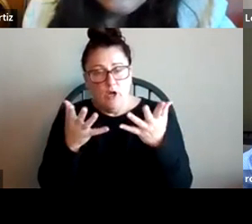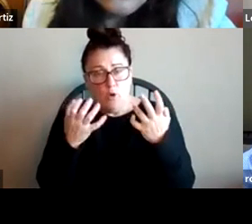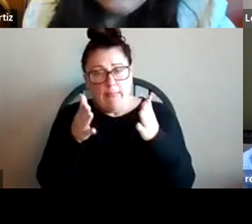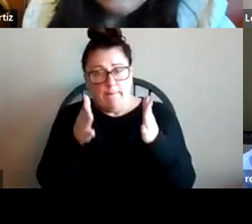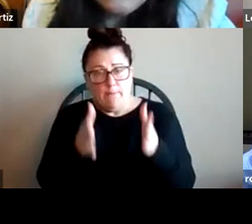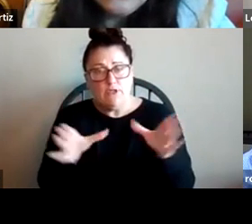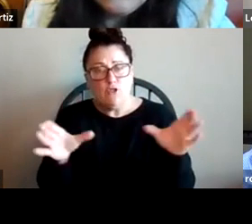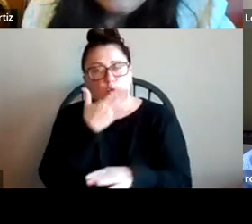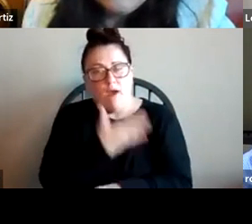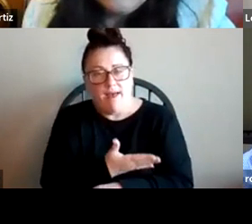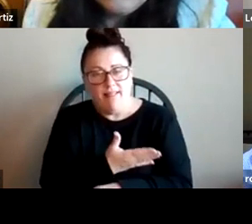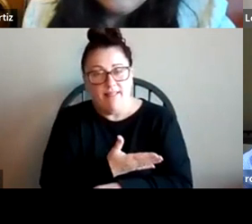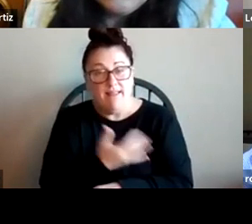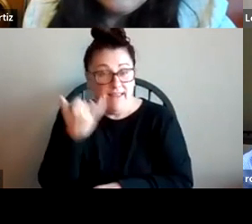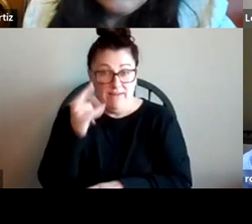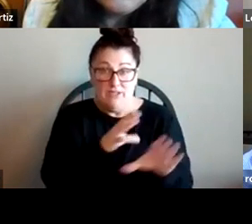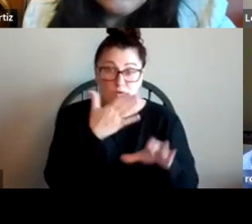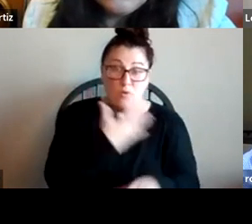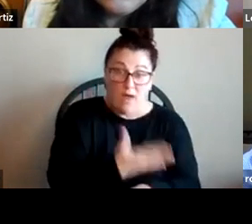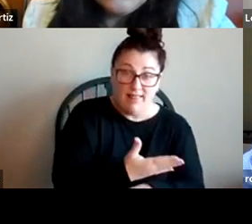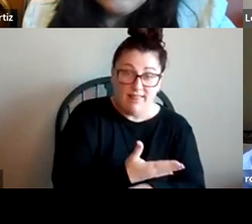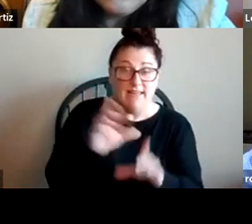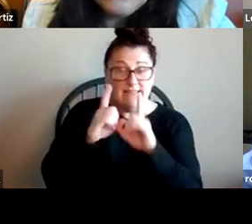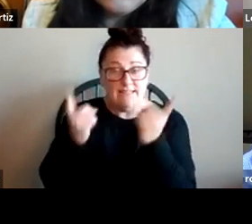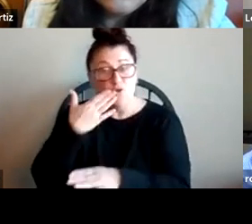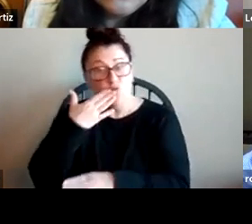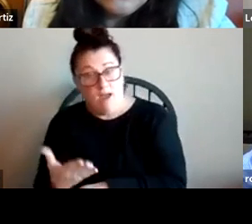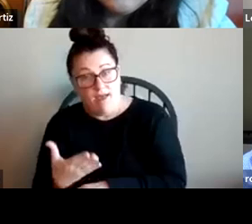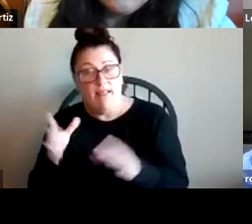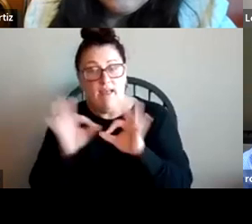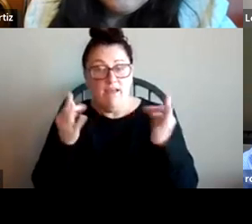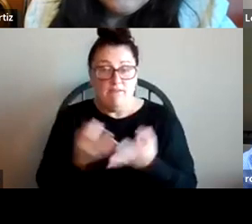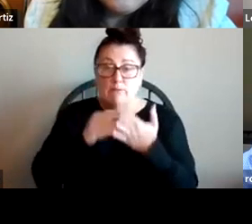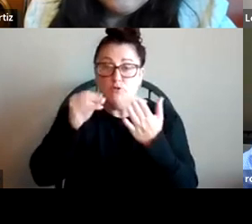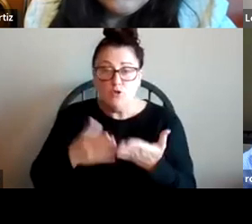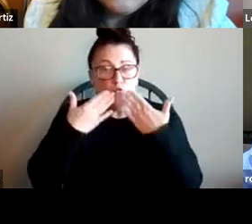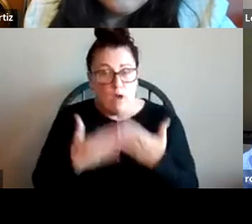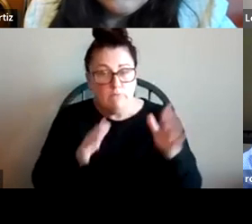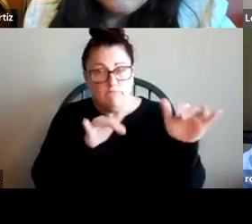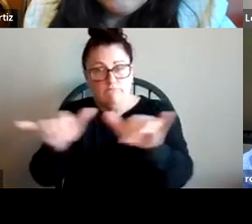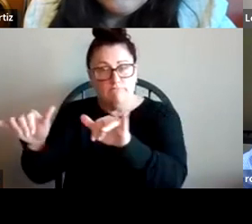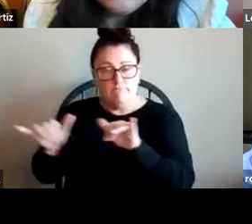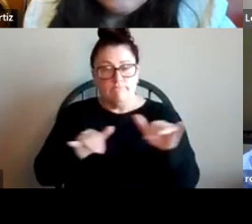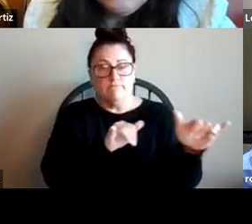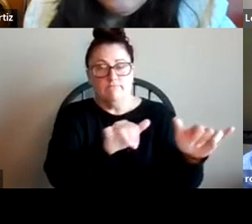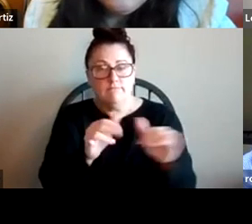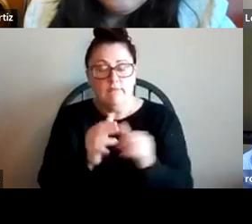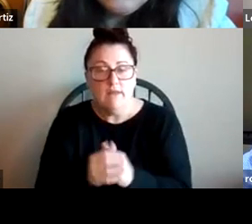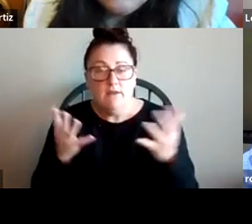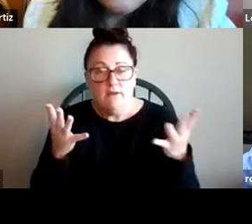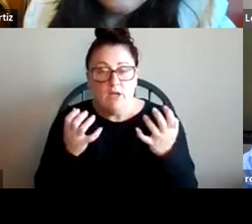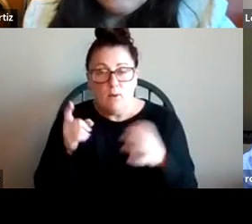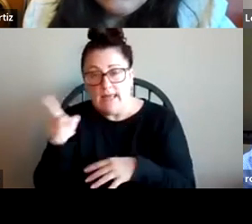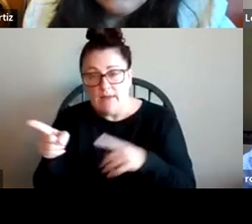to do well, because if they do well, the network, you know, the district does well, the families and students do well. So as the new superintendent comes in, just want him or her to know